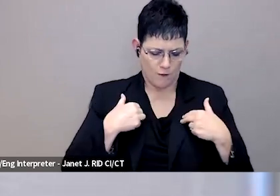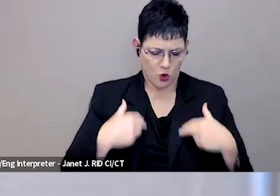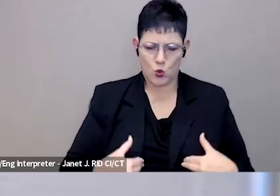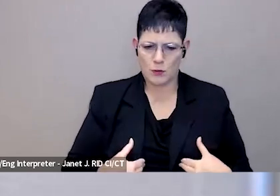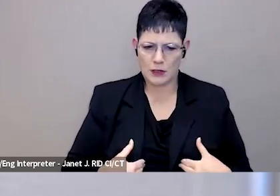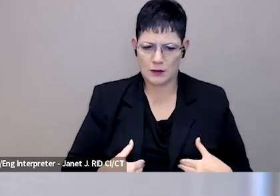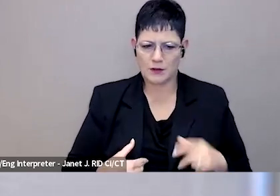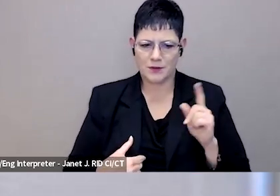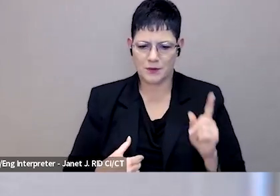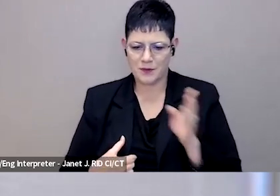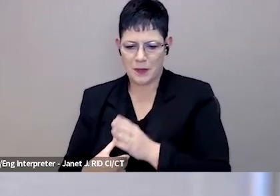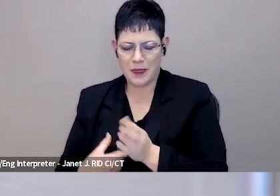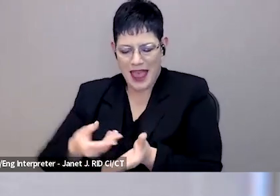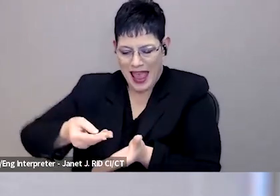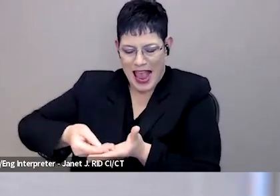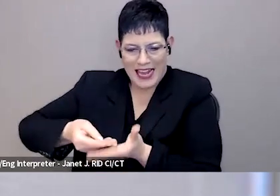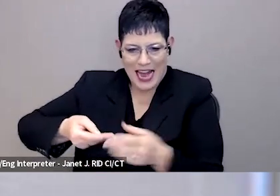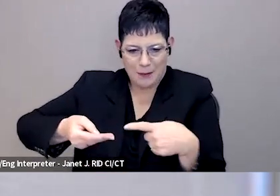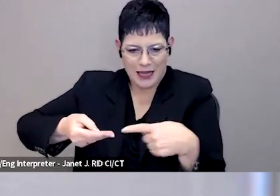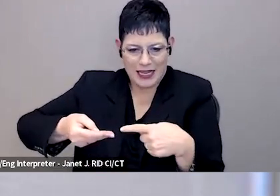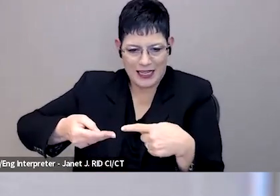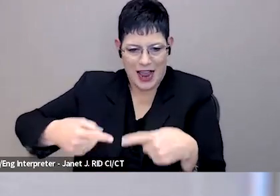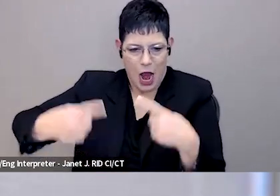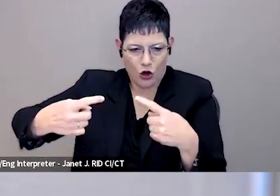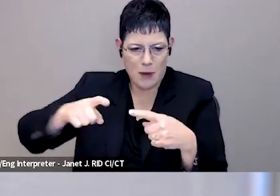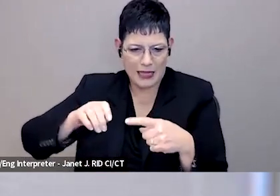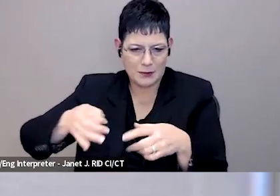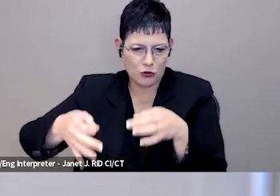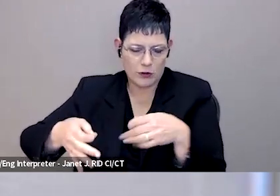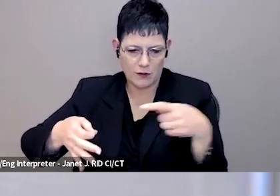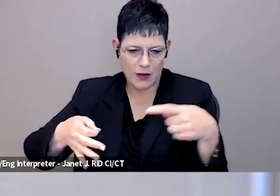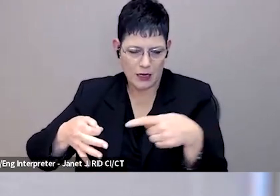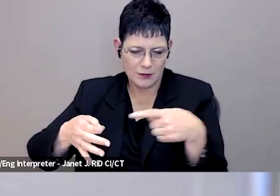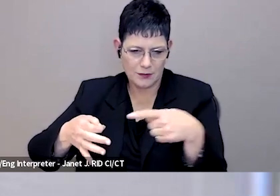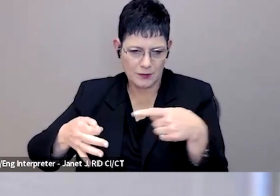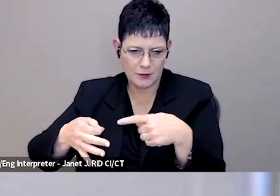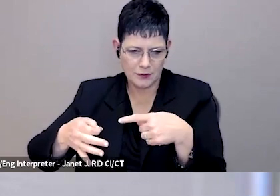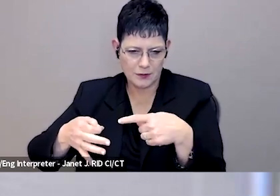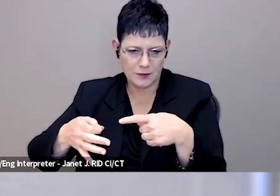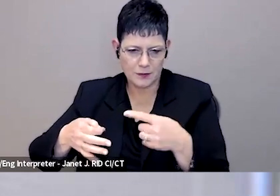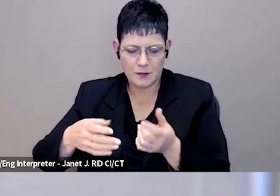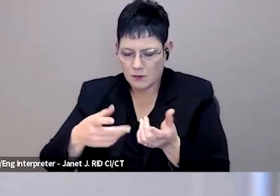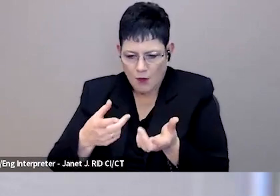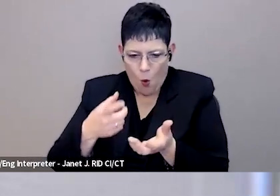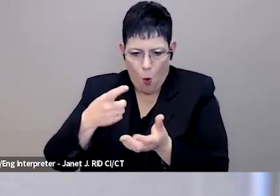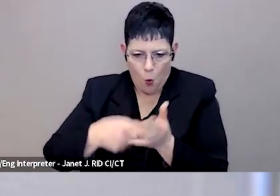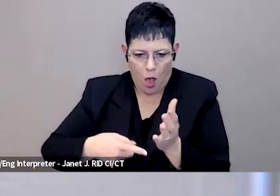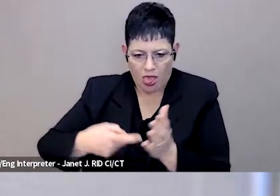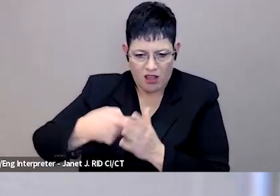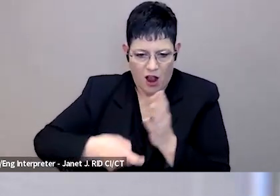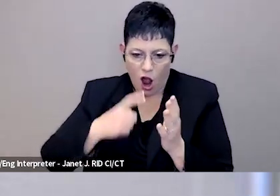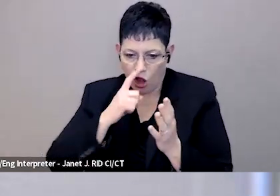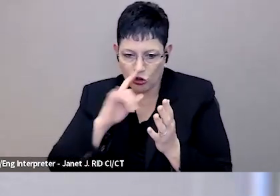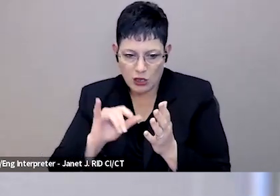argument. And as Tori, as you said, it's making that argument around the economics of keeping people